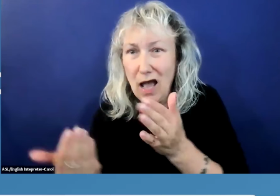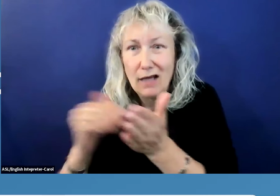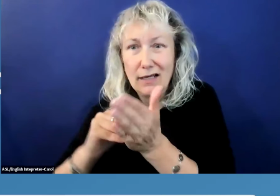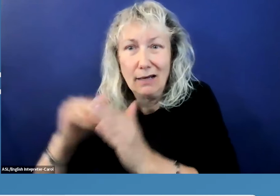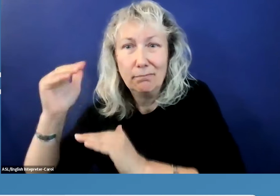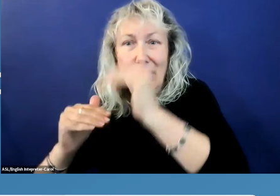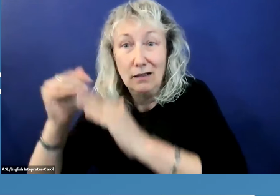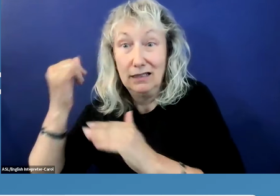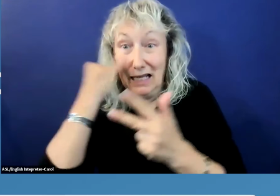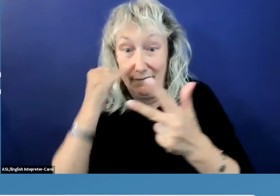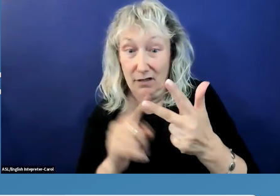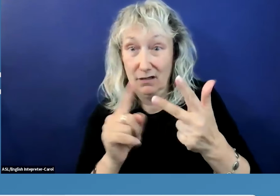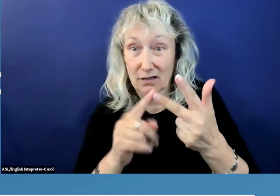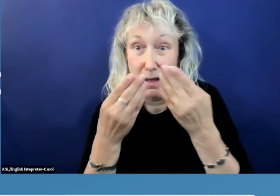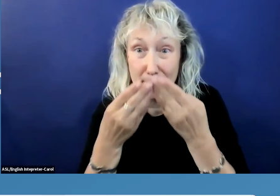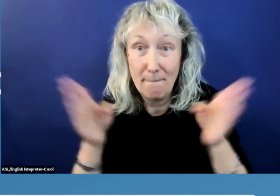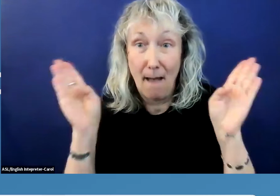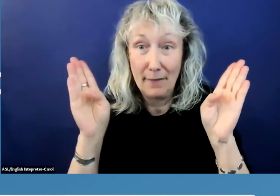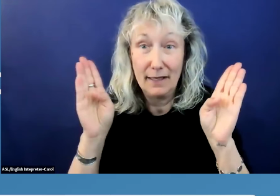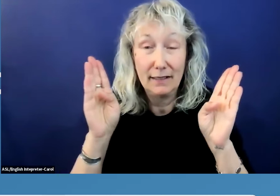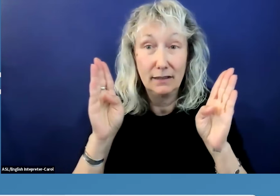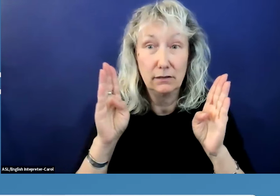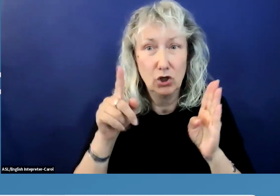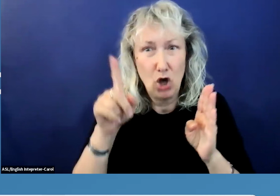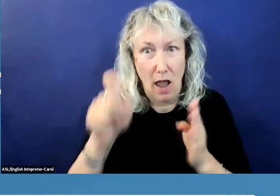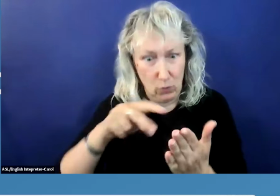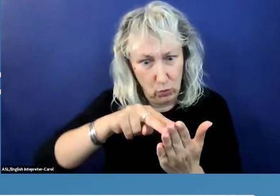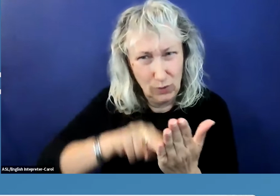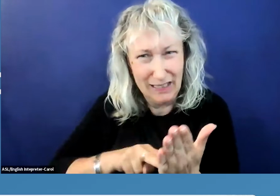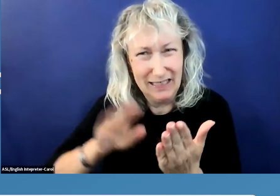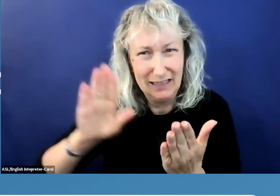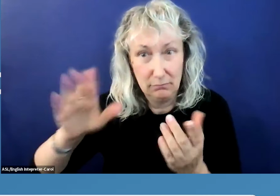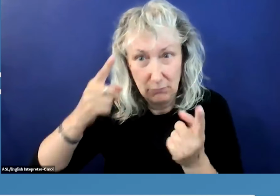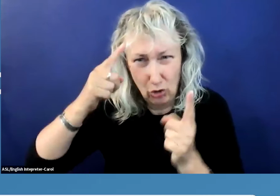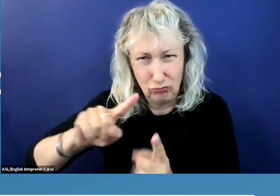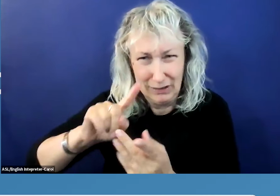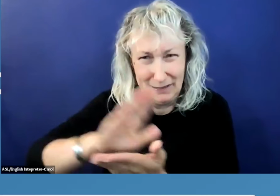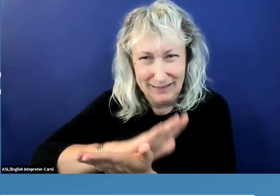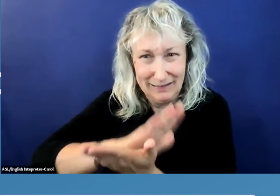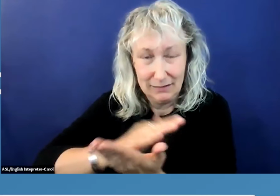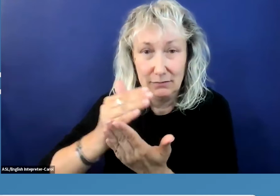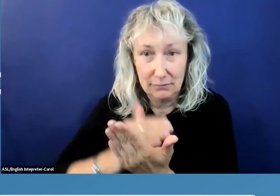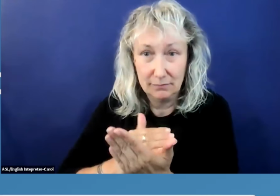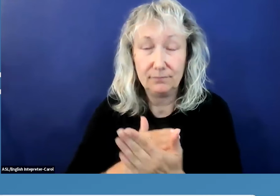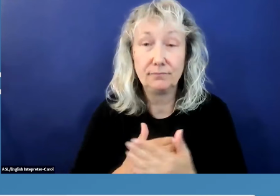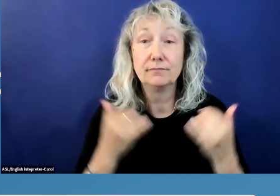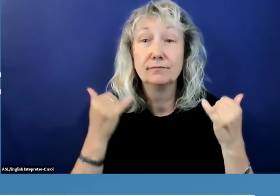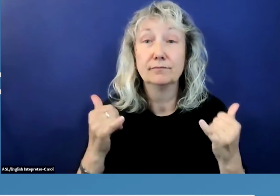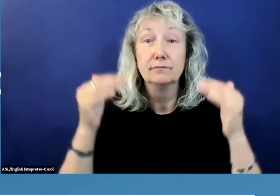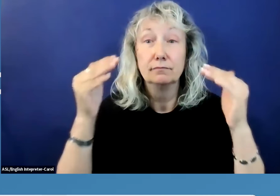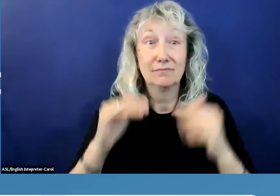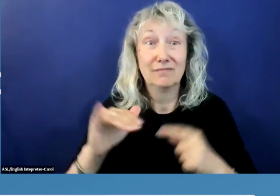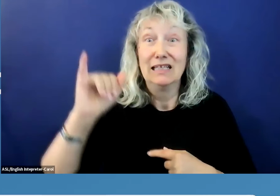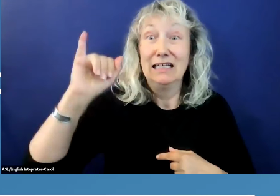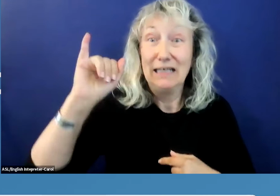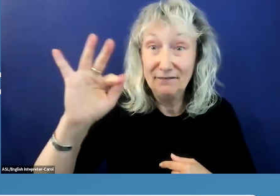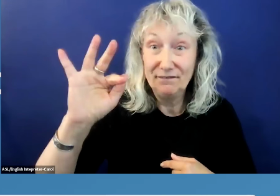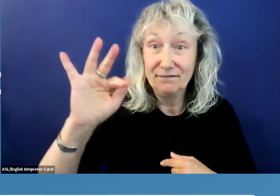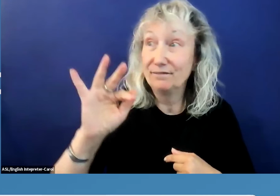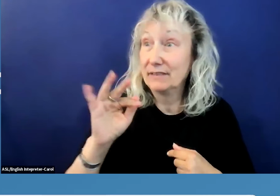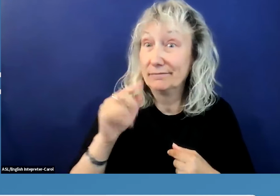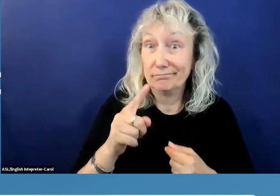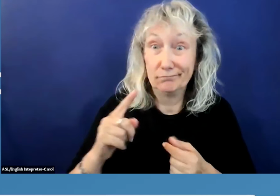you're carefully reading the contract. Secondly, what do consumers need to know about signing over their